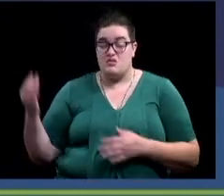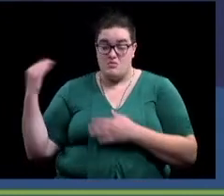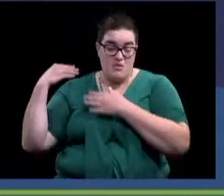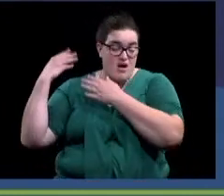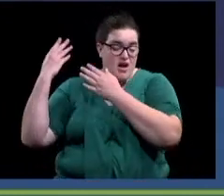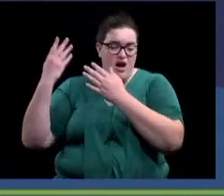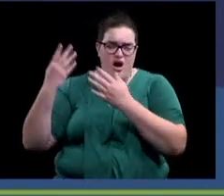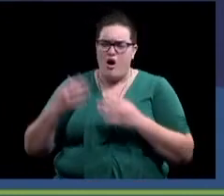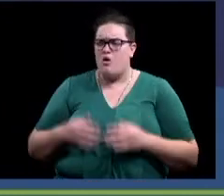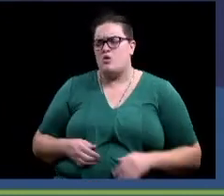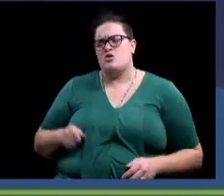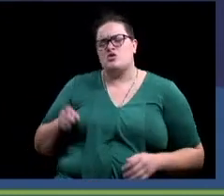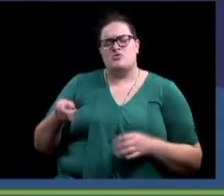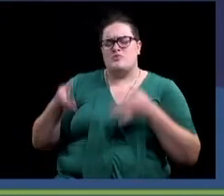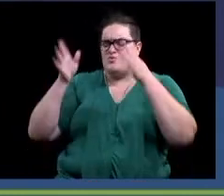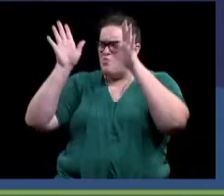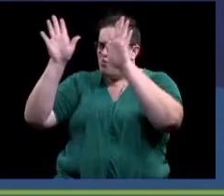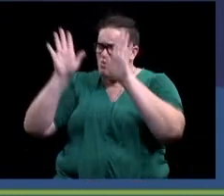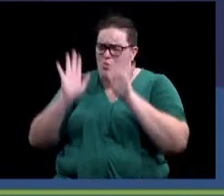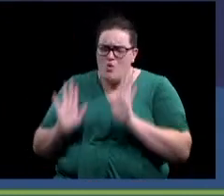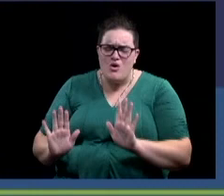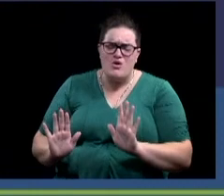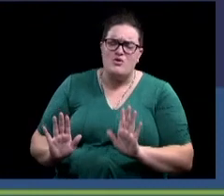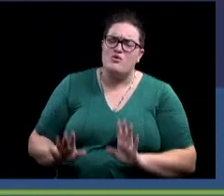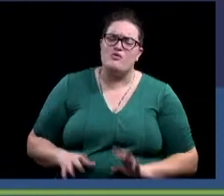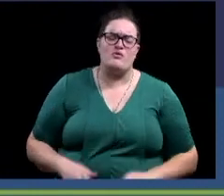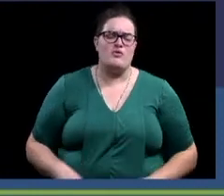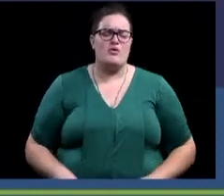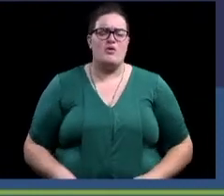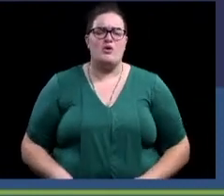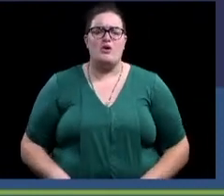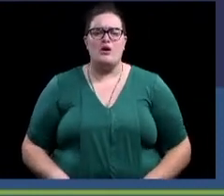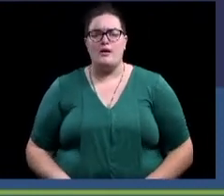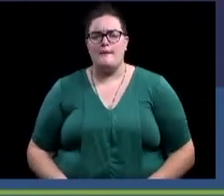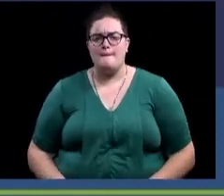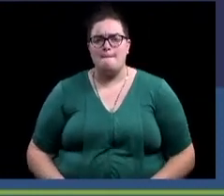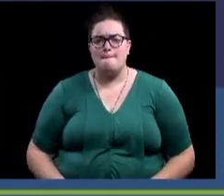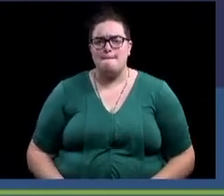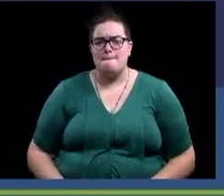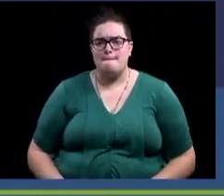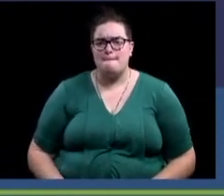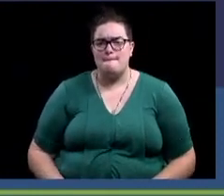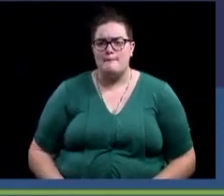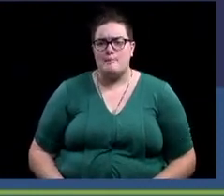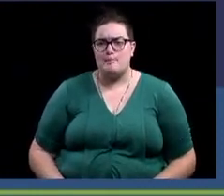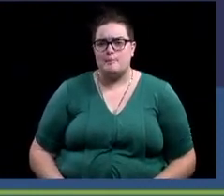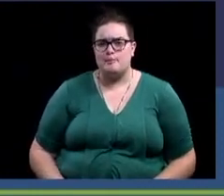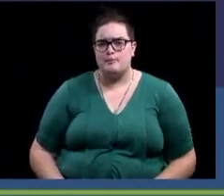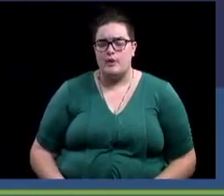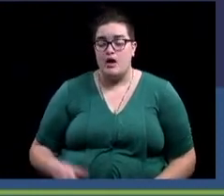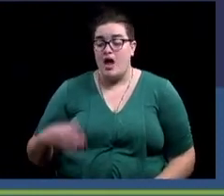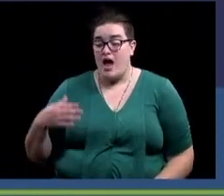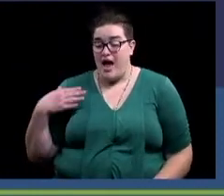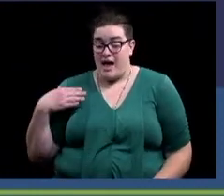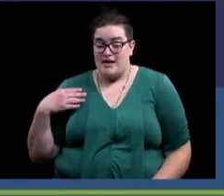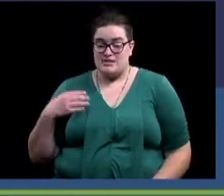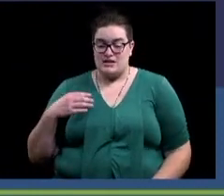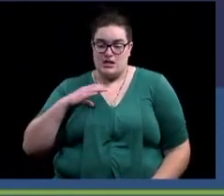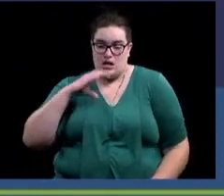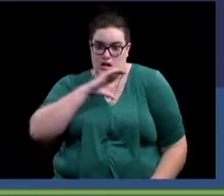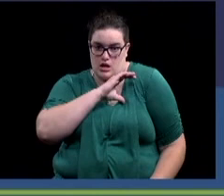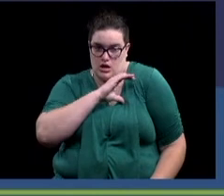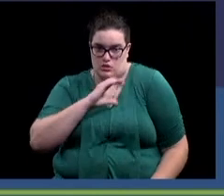as a council member, has really encouraged me that Waco is ahead of